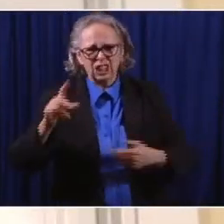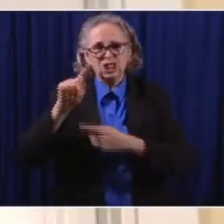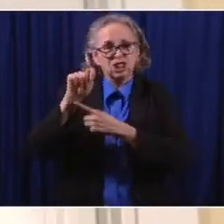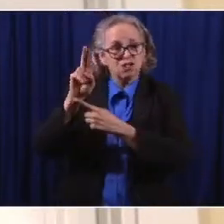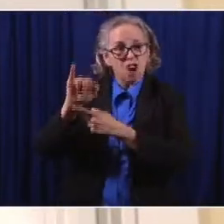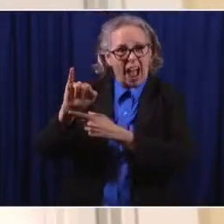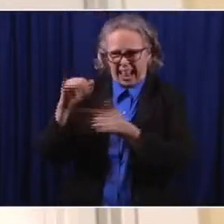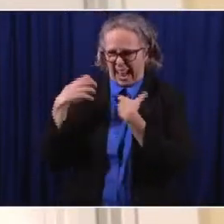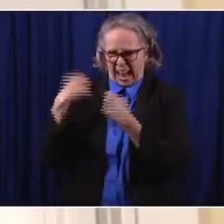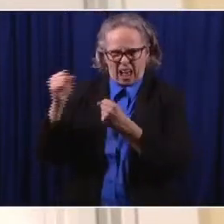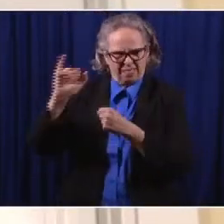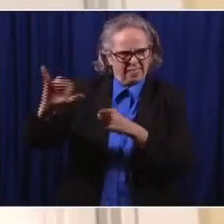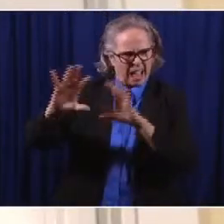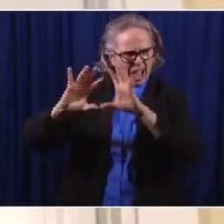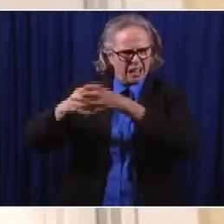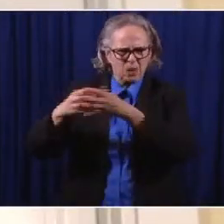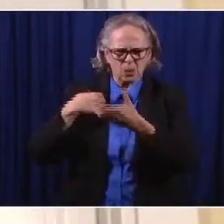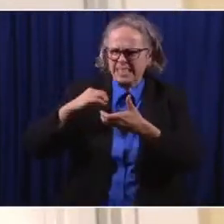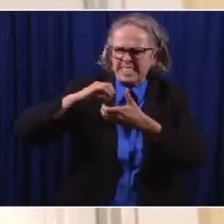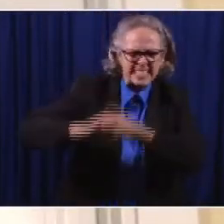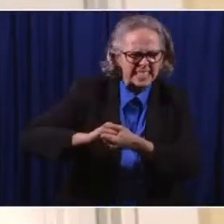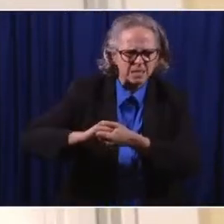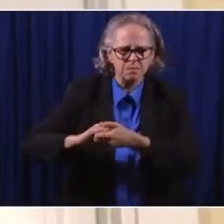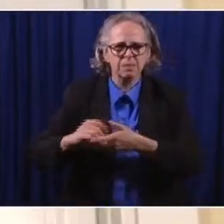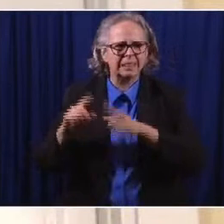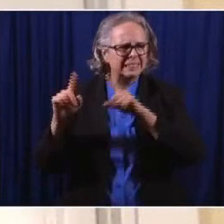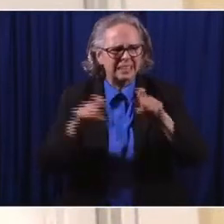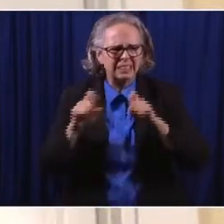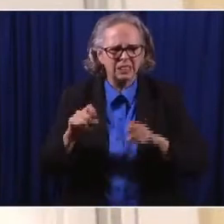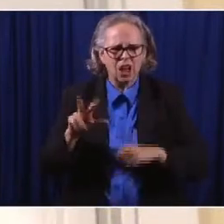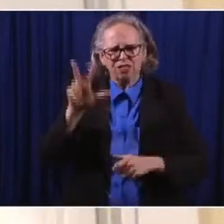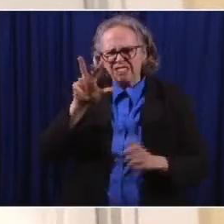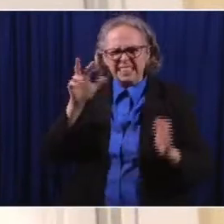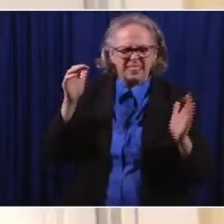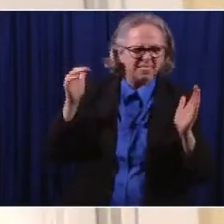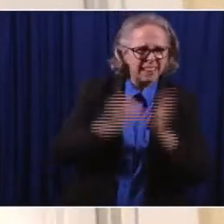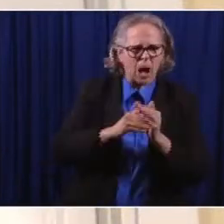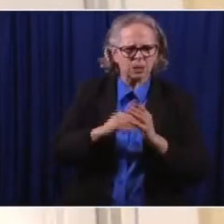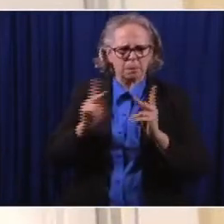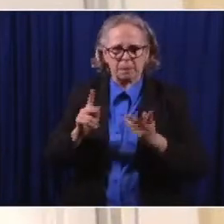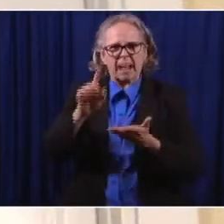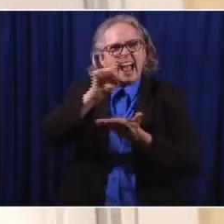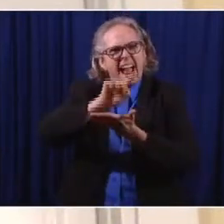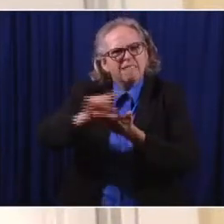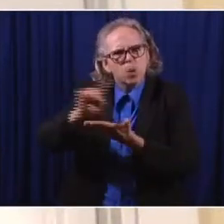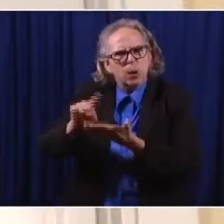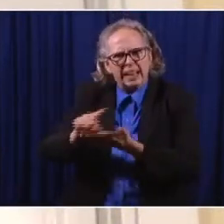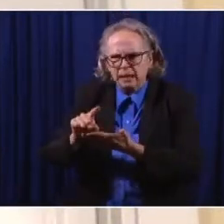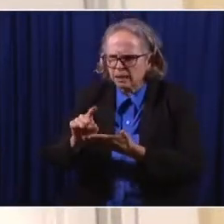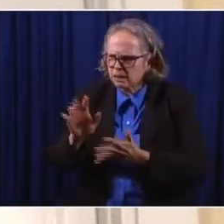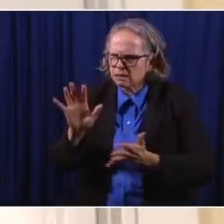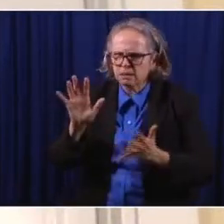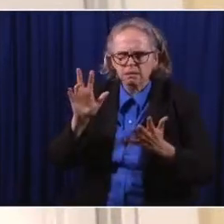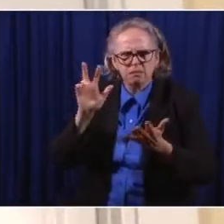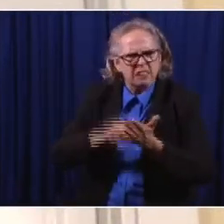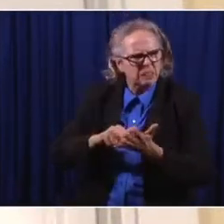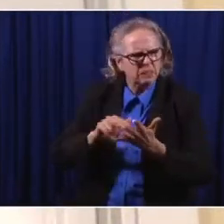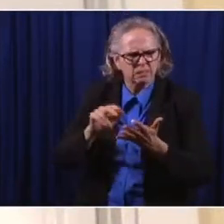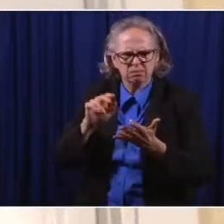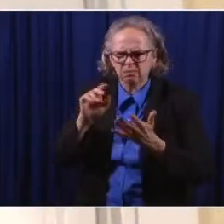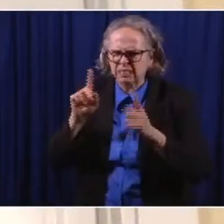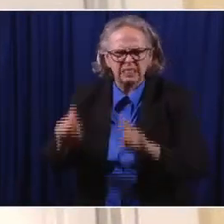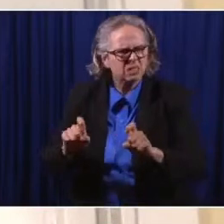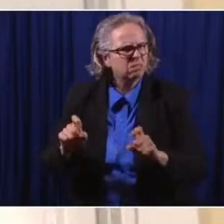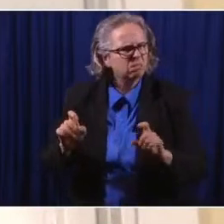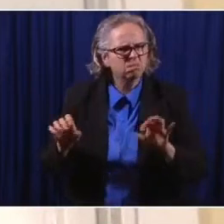over 3,000 individuals each week through wide net and surveillance testing. This is in addition to diagnostic testing